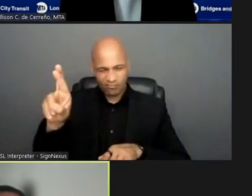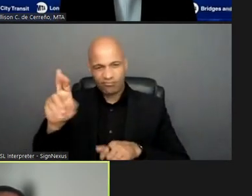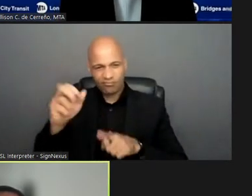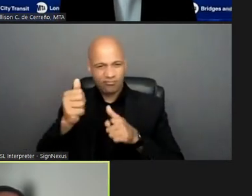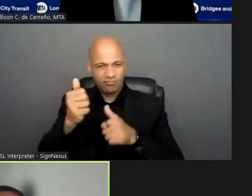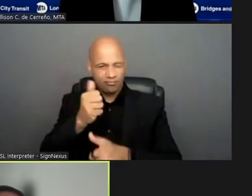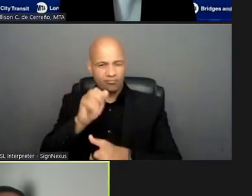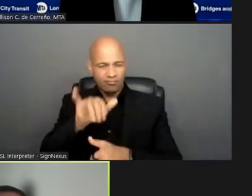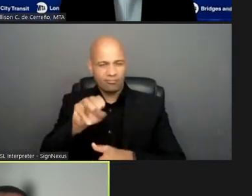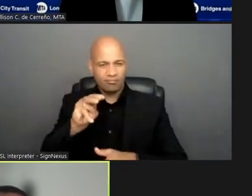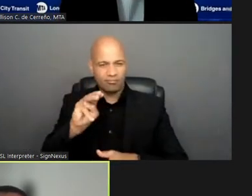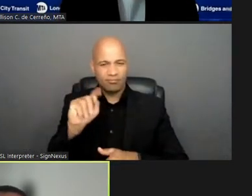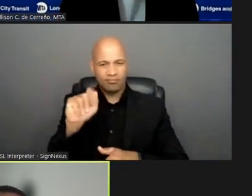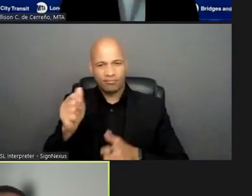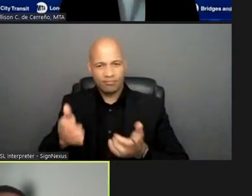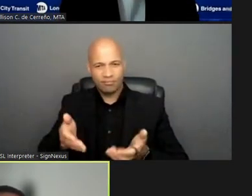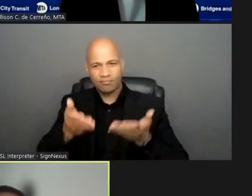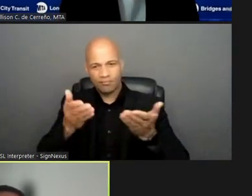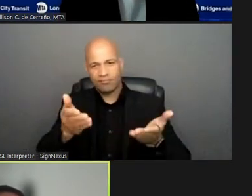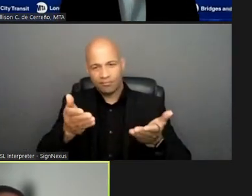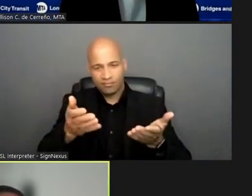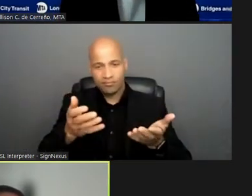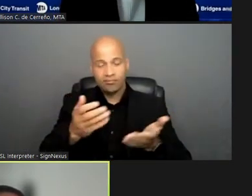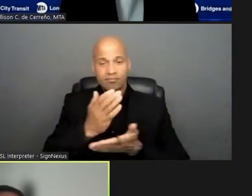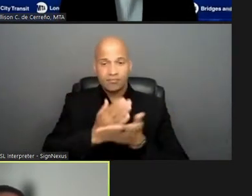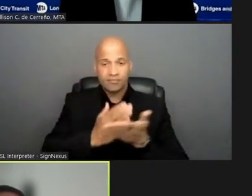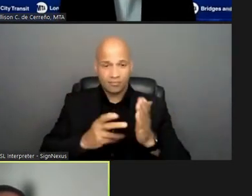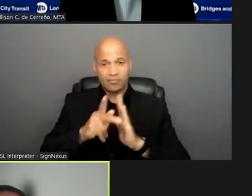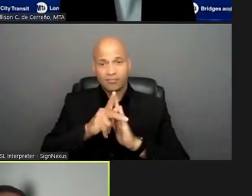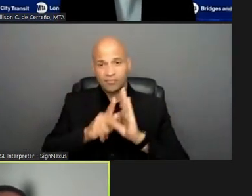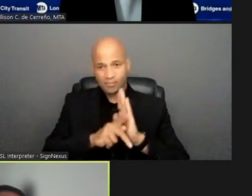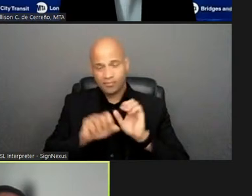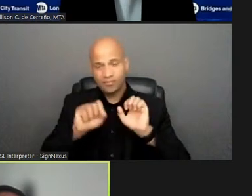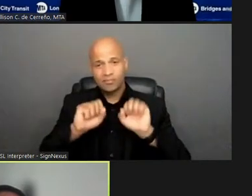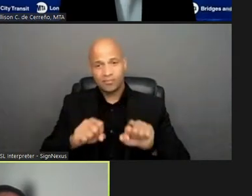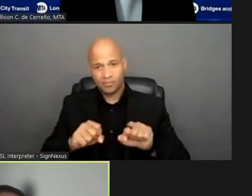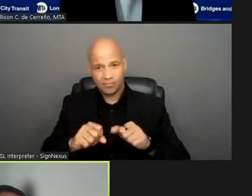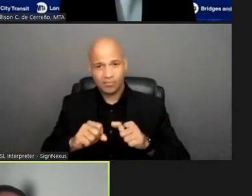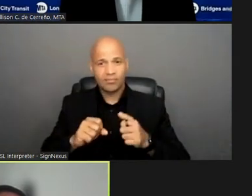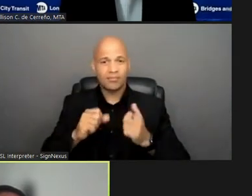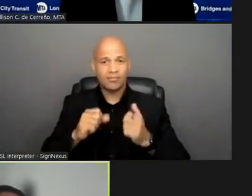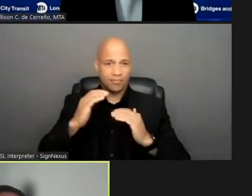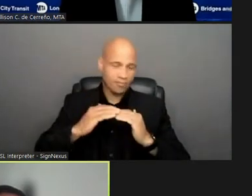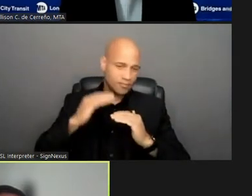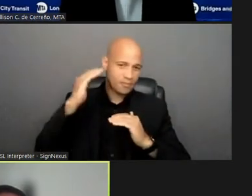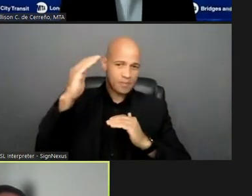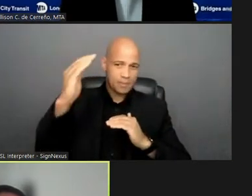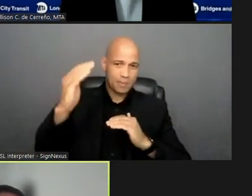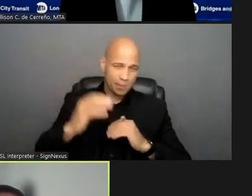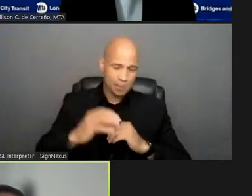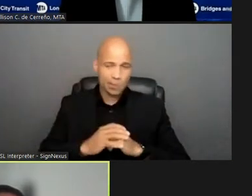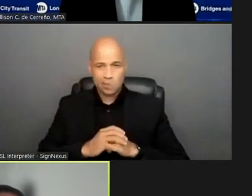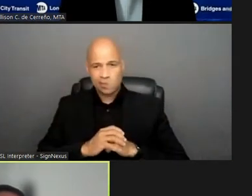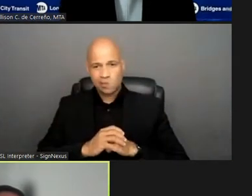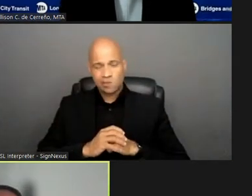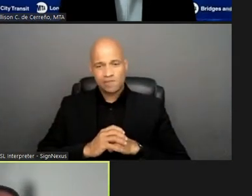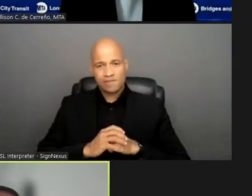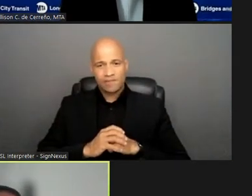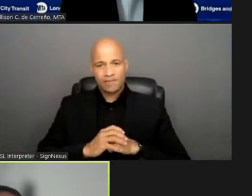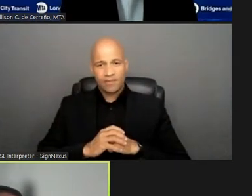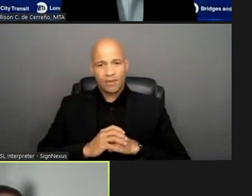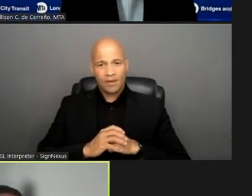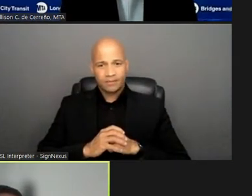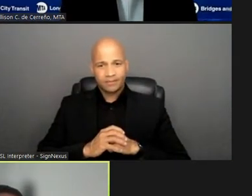proposal here are some community supported policies that can reduce emissions over and above expected transmission increases